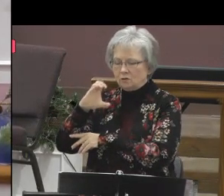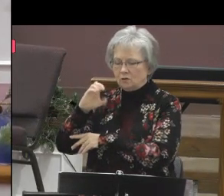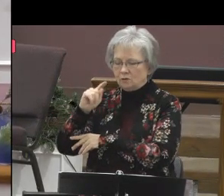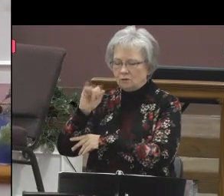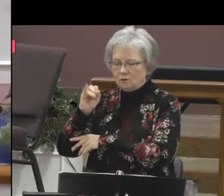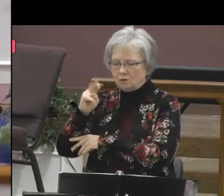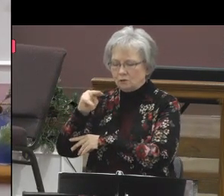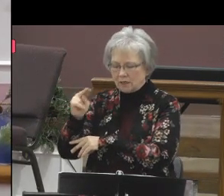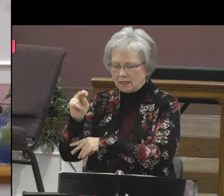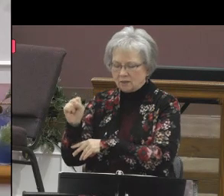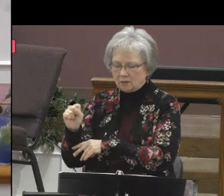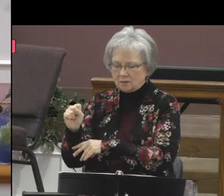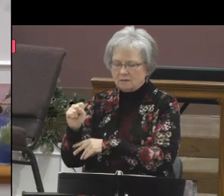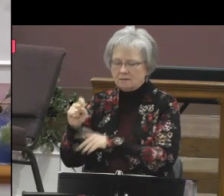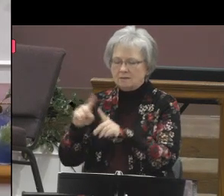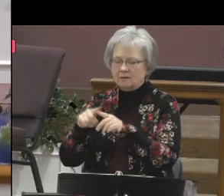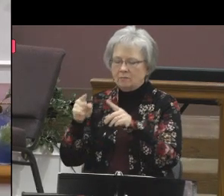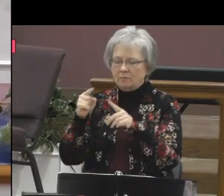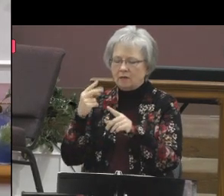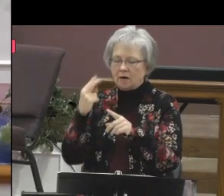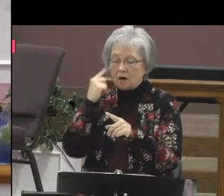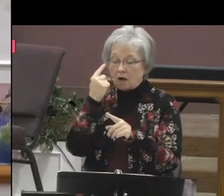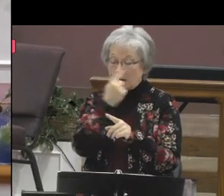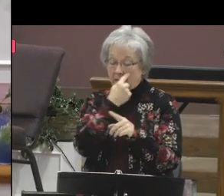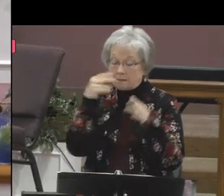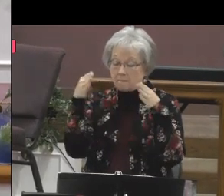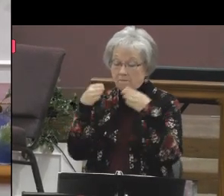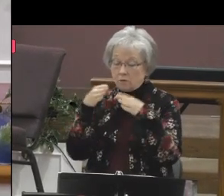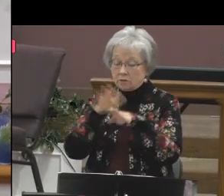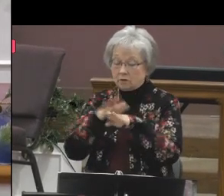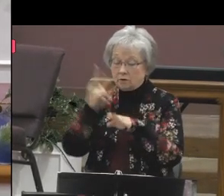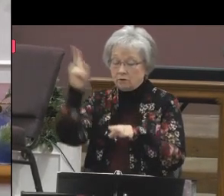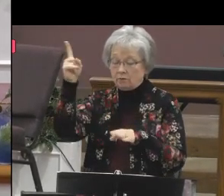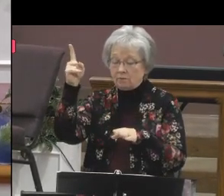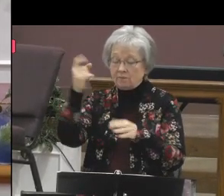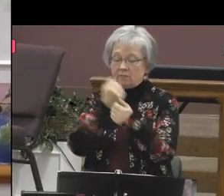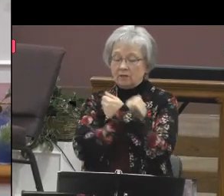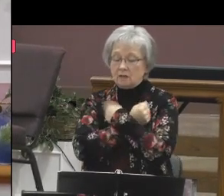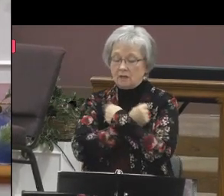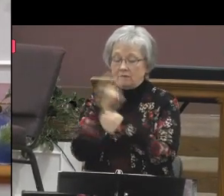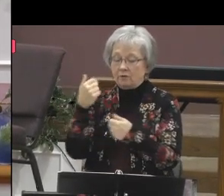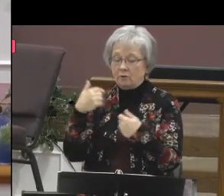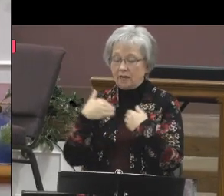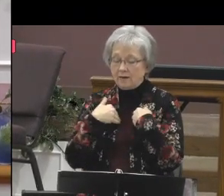be focused on you, the love that you have for each one of us.